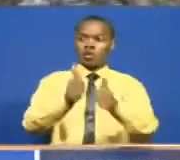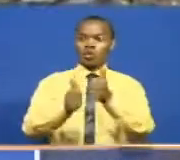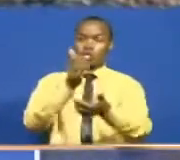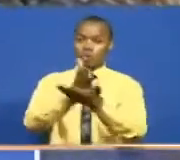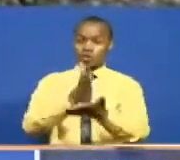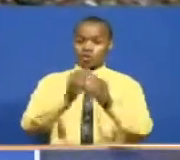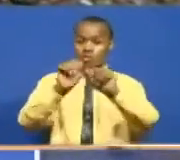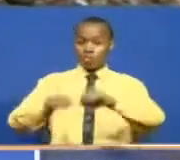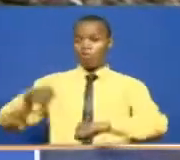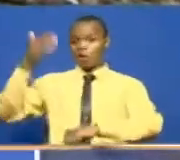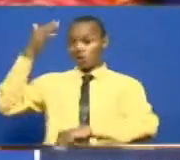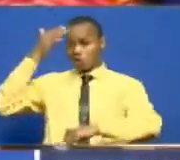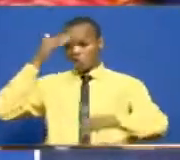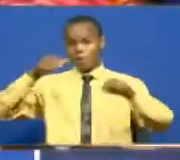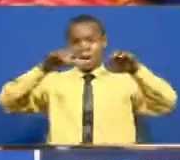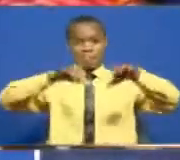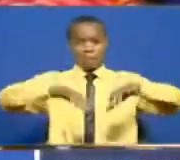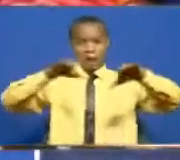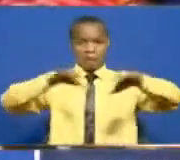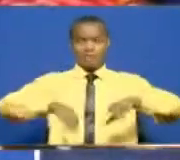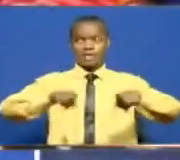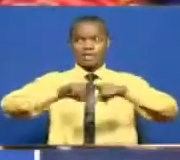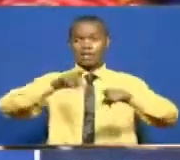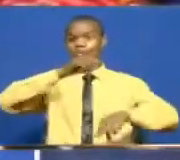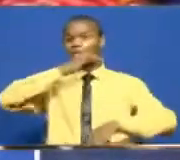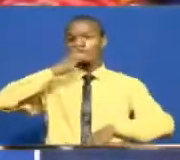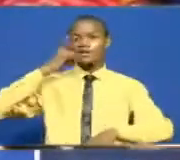predict rainy and drought seasons.